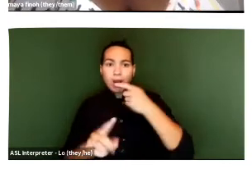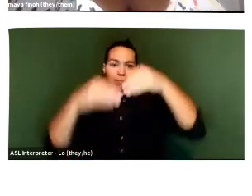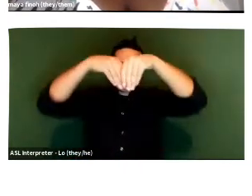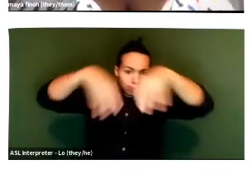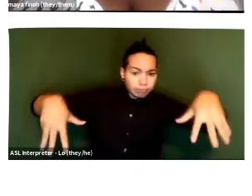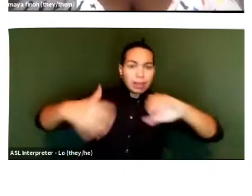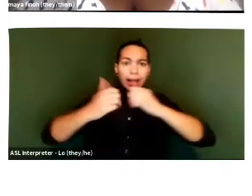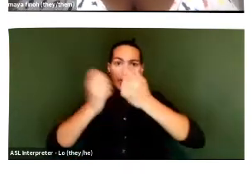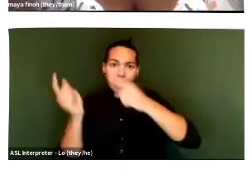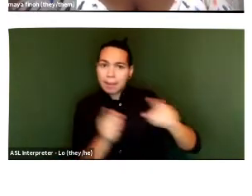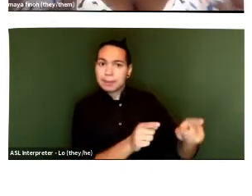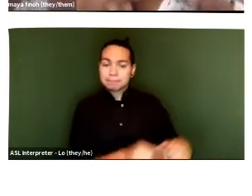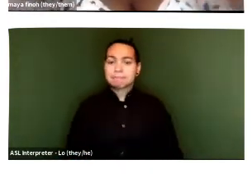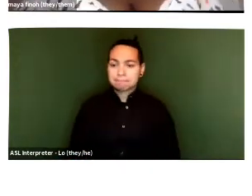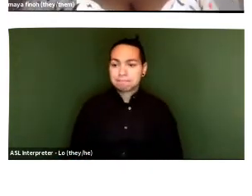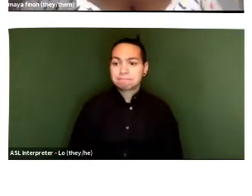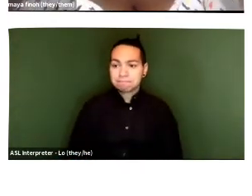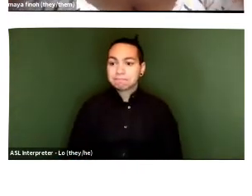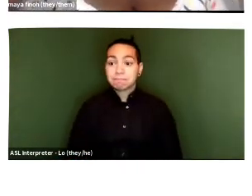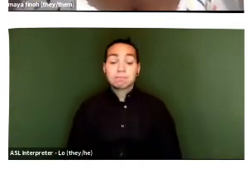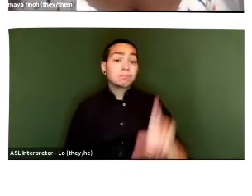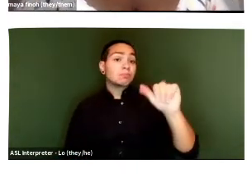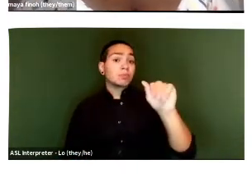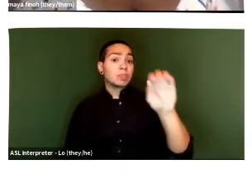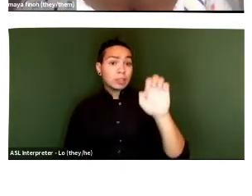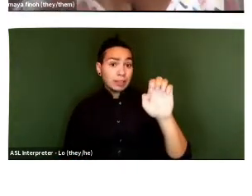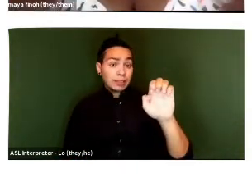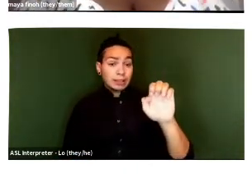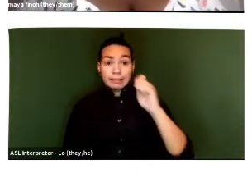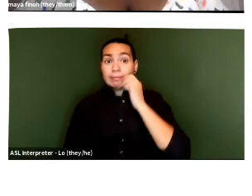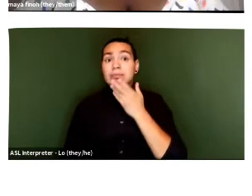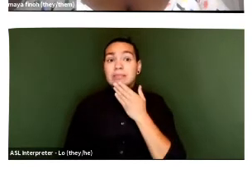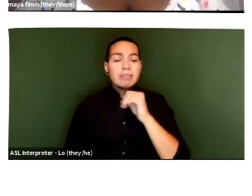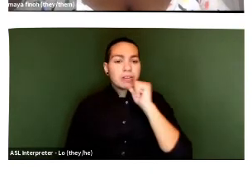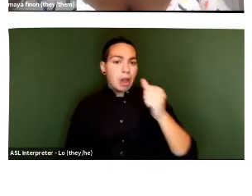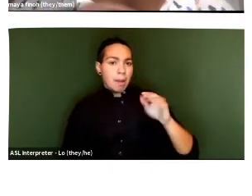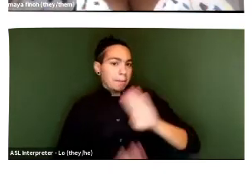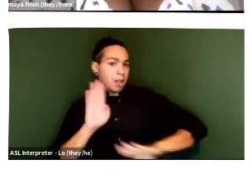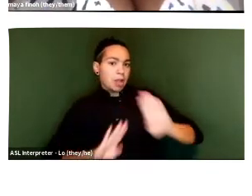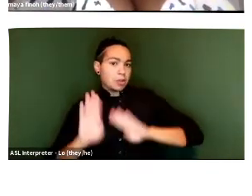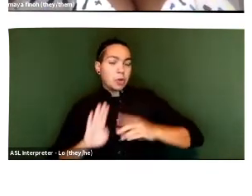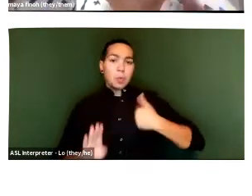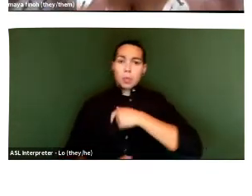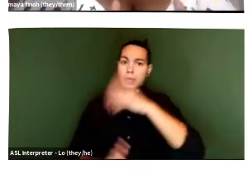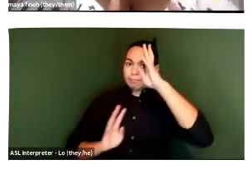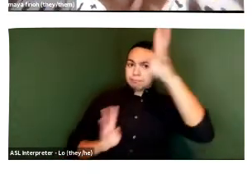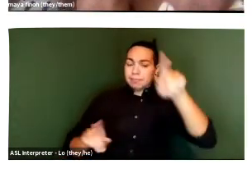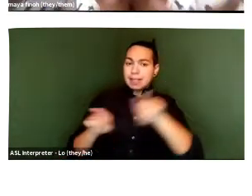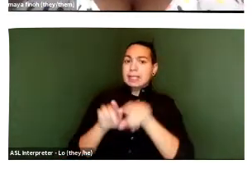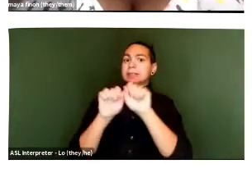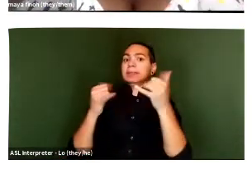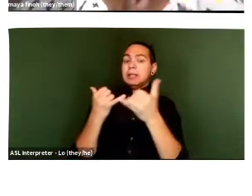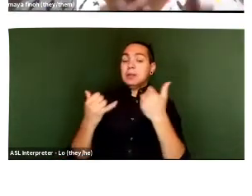please. So race is not biological, it's socially constructed. We can trace